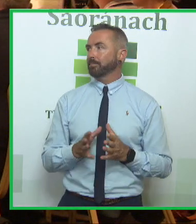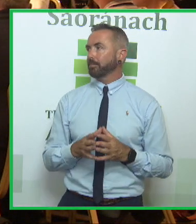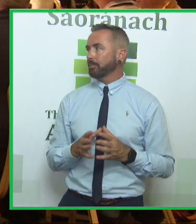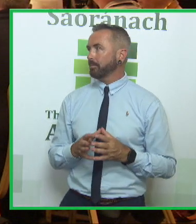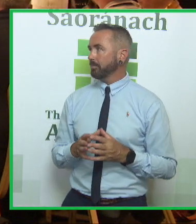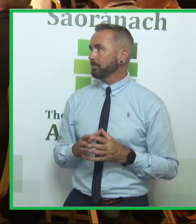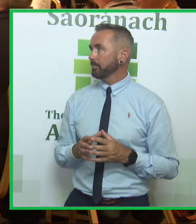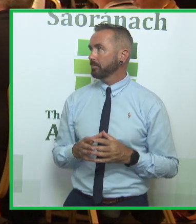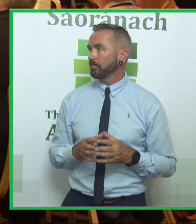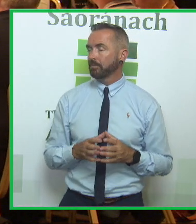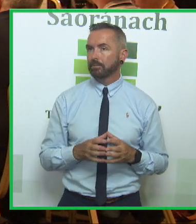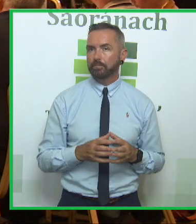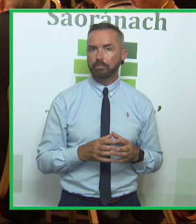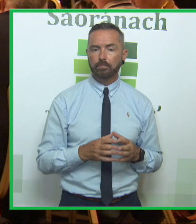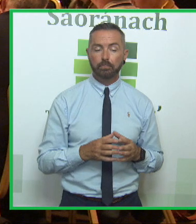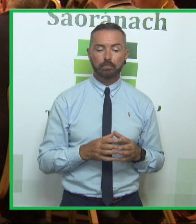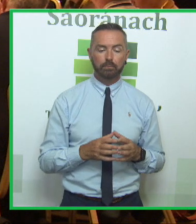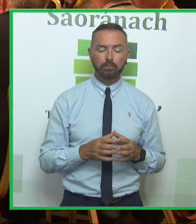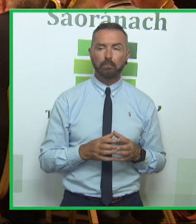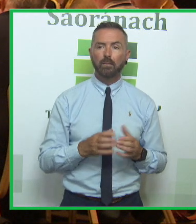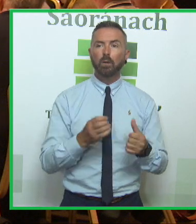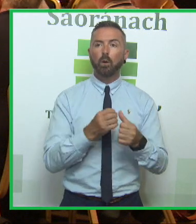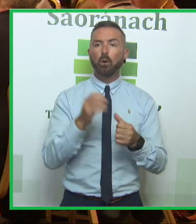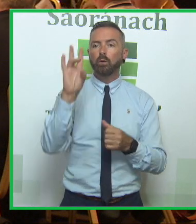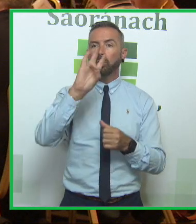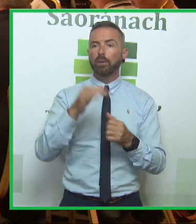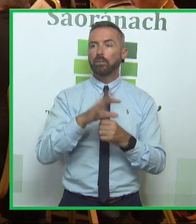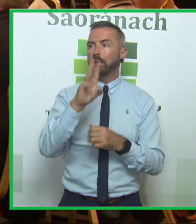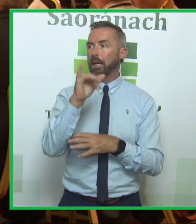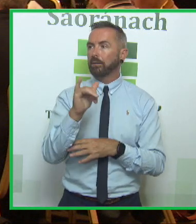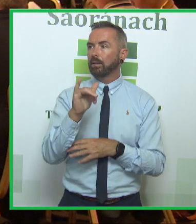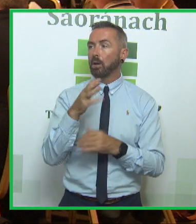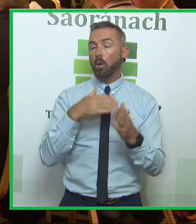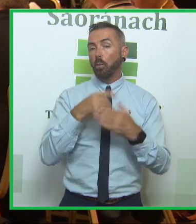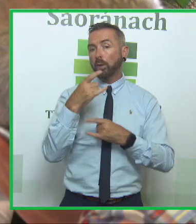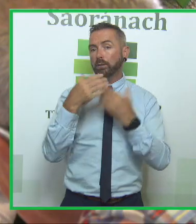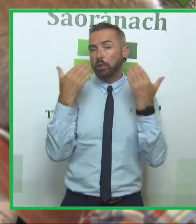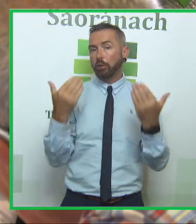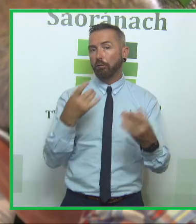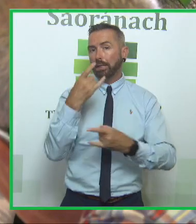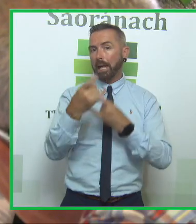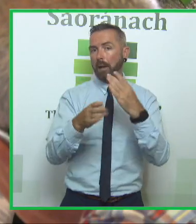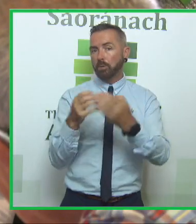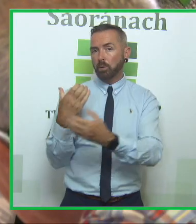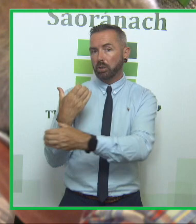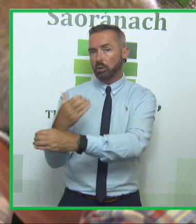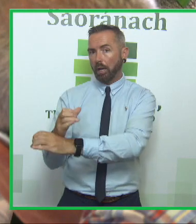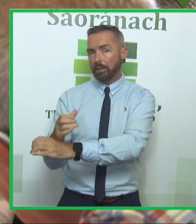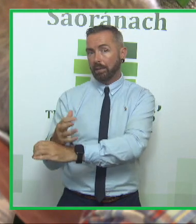Hi, thank you, guys. My question is to Gary. What is currently happening to a child when their mother is willing